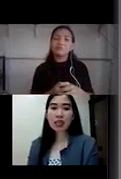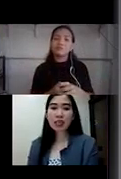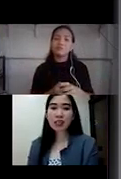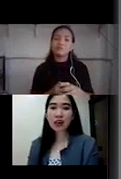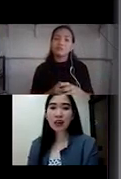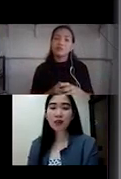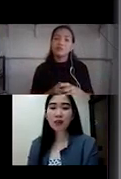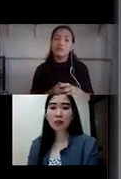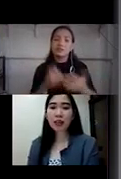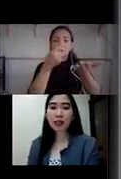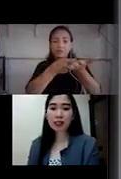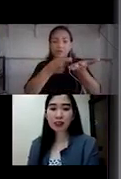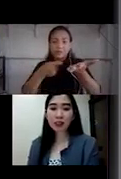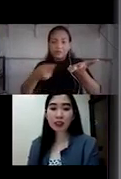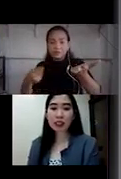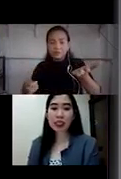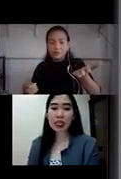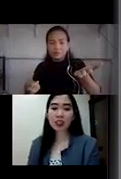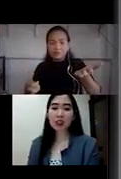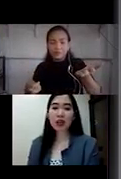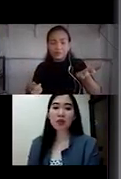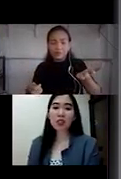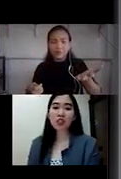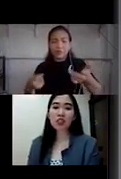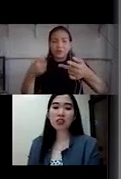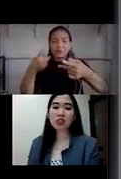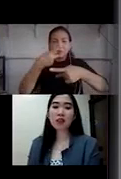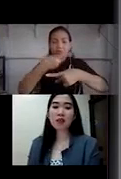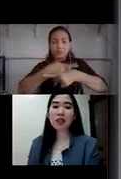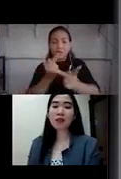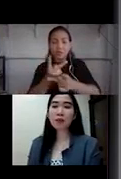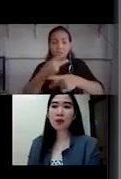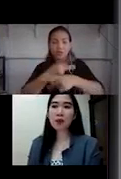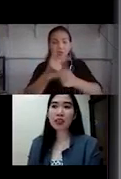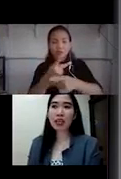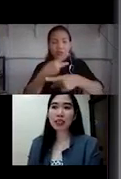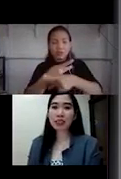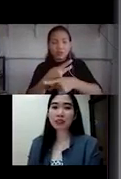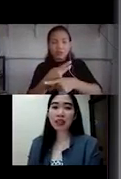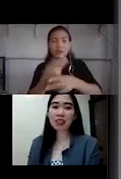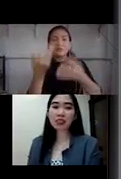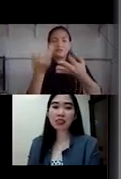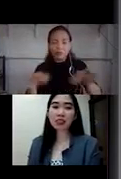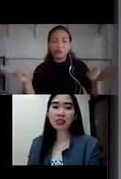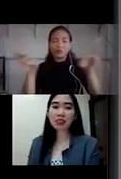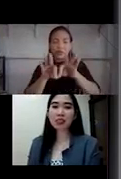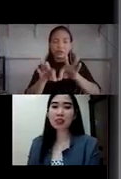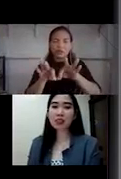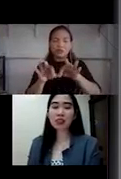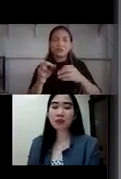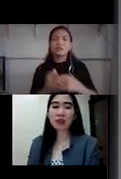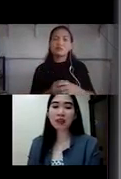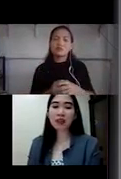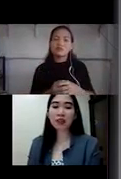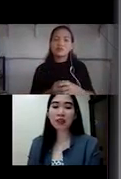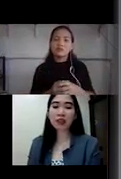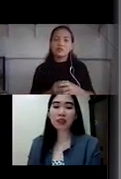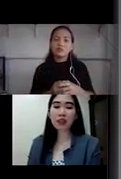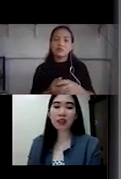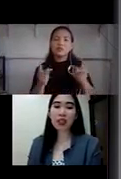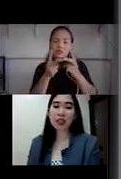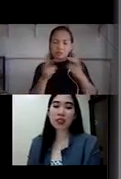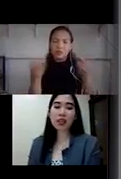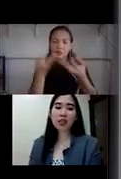tools and for productivity and collaboration are very important, right? It's very